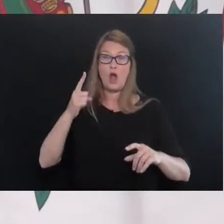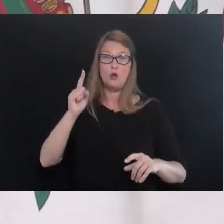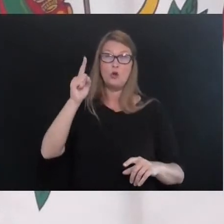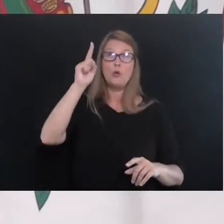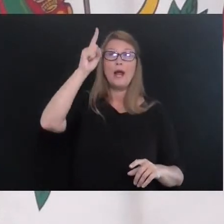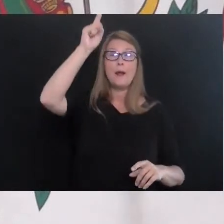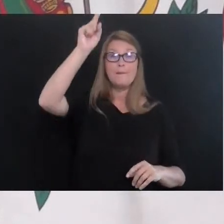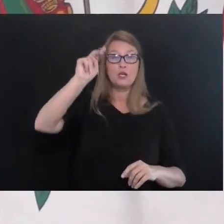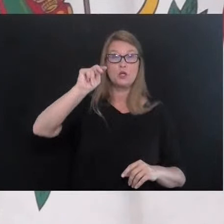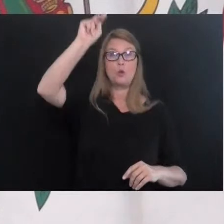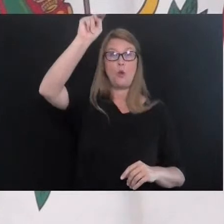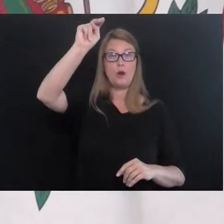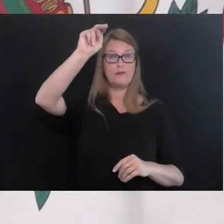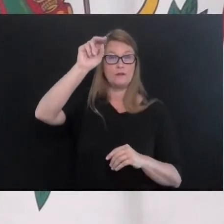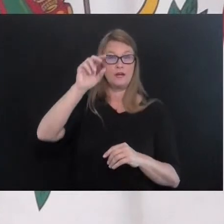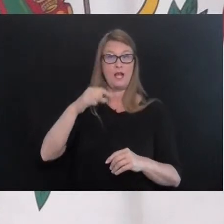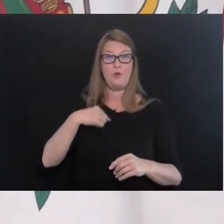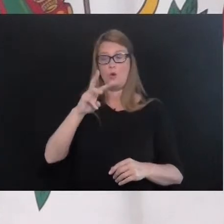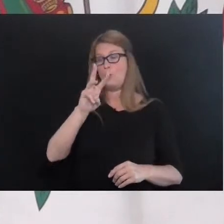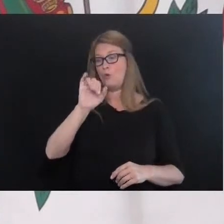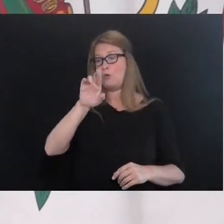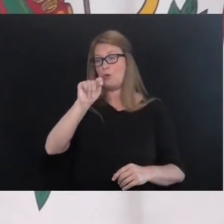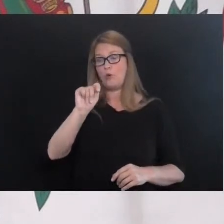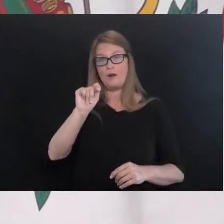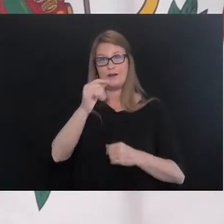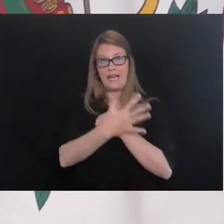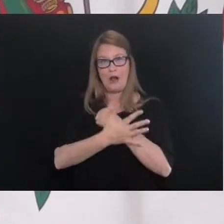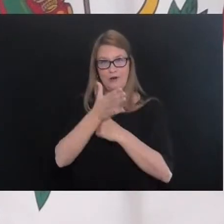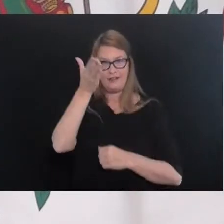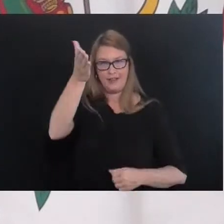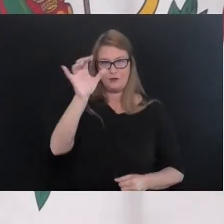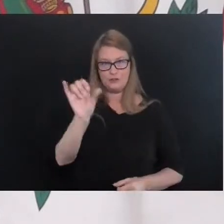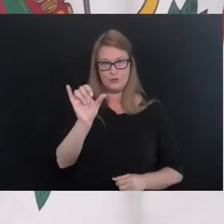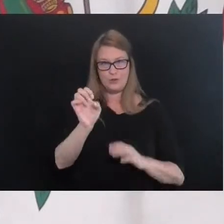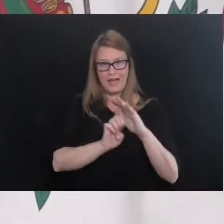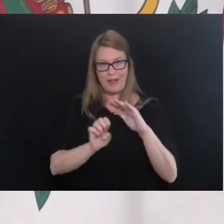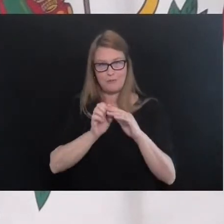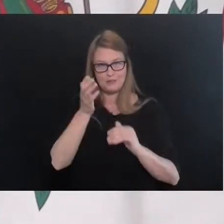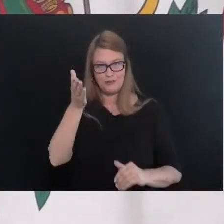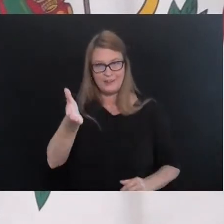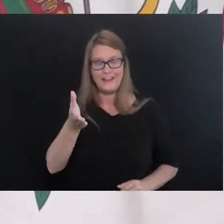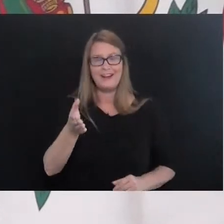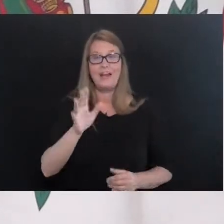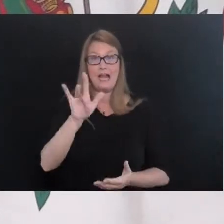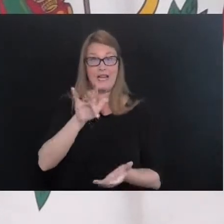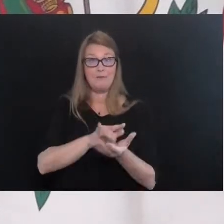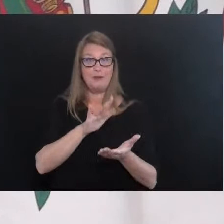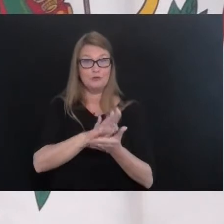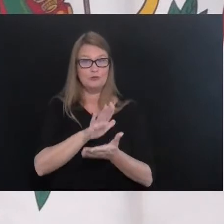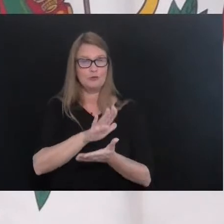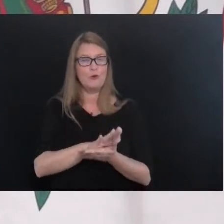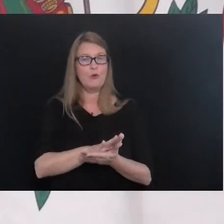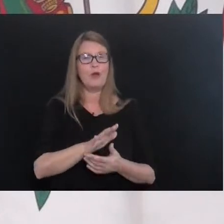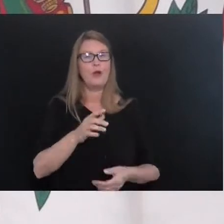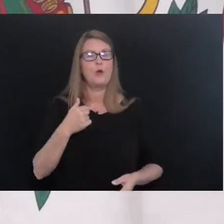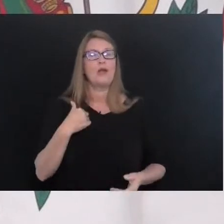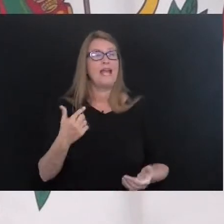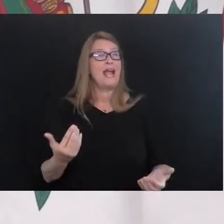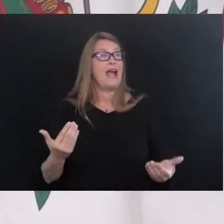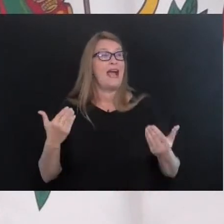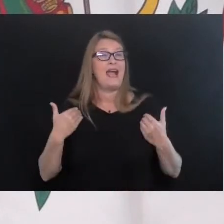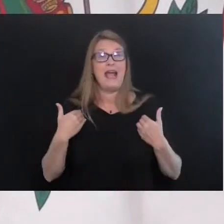of the state, and we've been to Work County, to the elementary school there as well as the middle school, and we